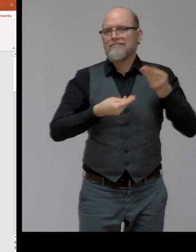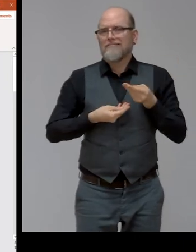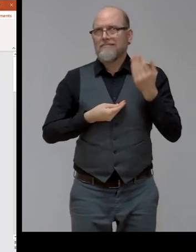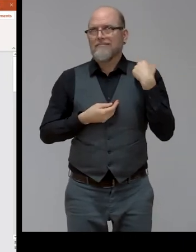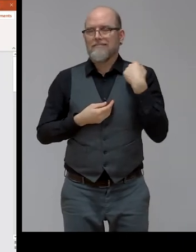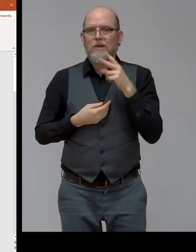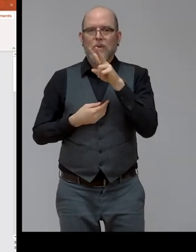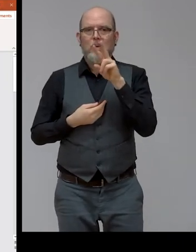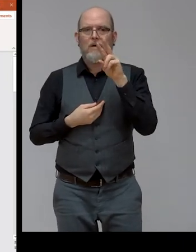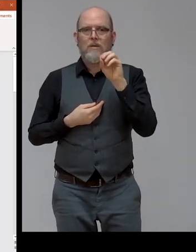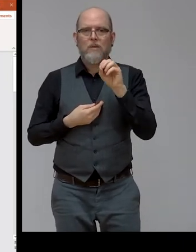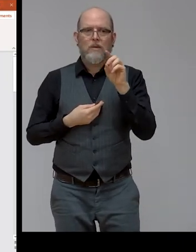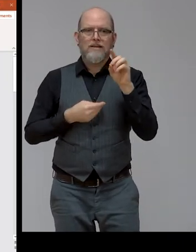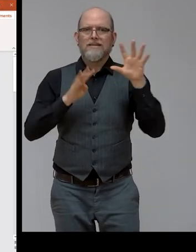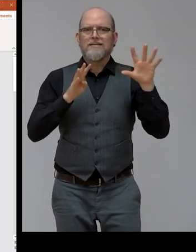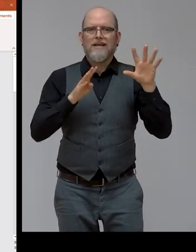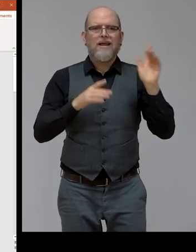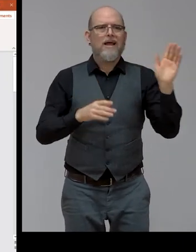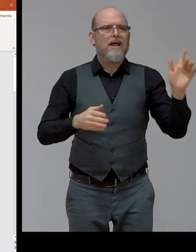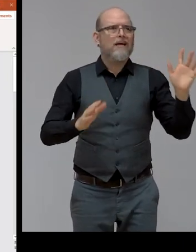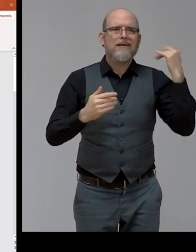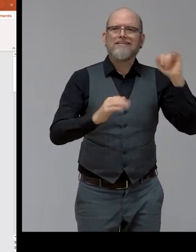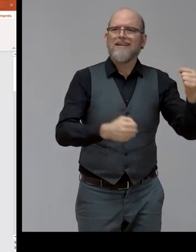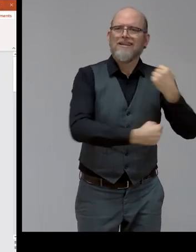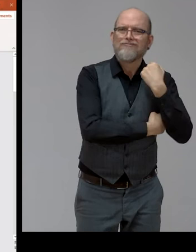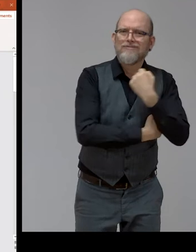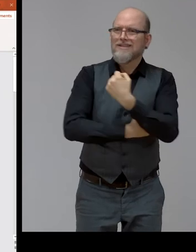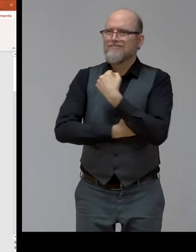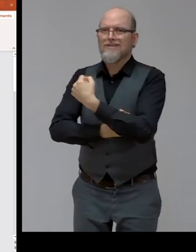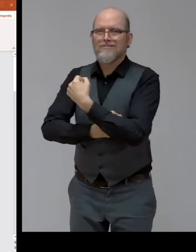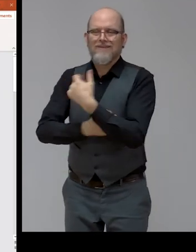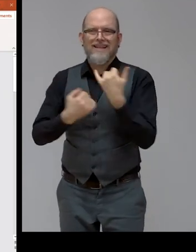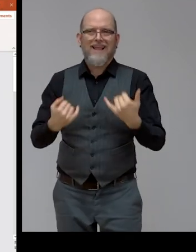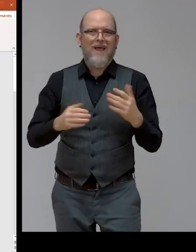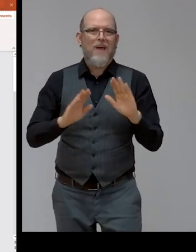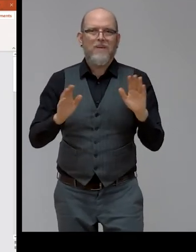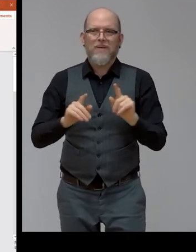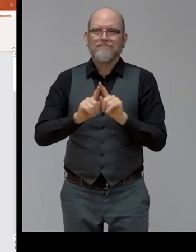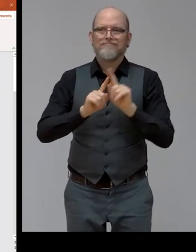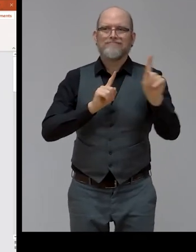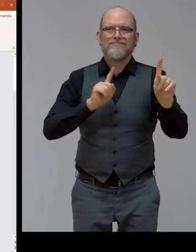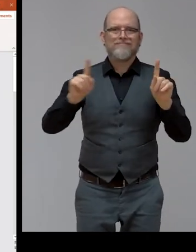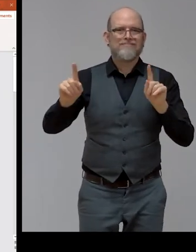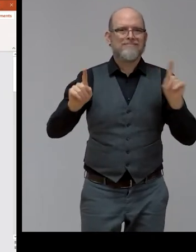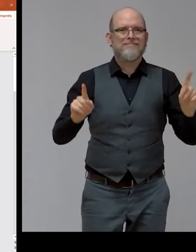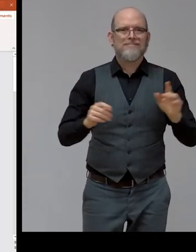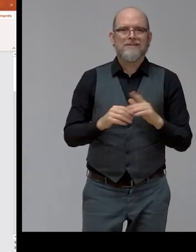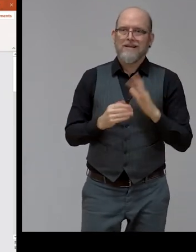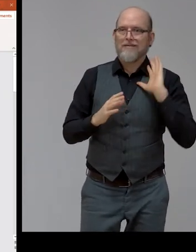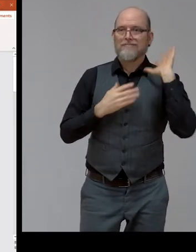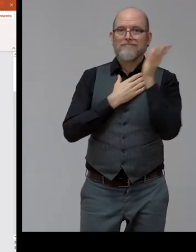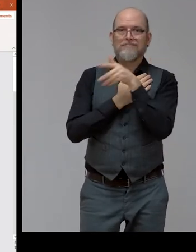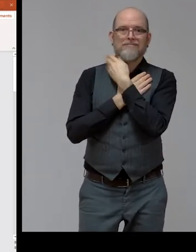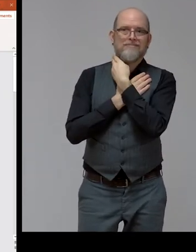other, hug each other, which is a luxury that I do not have these days. This scarf was given to members of